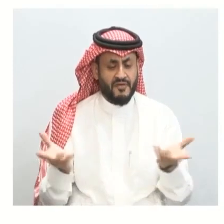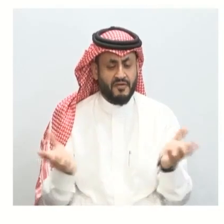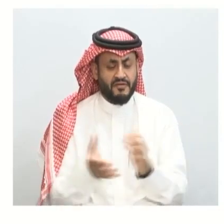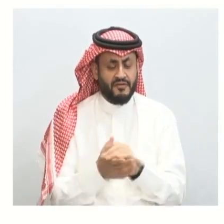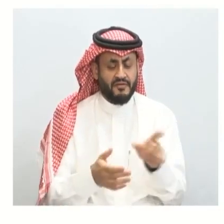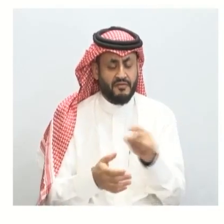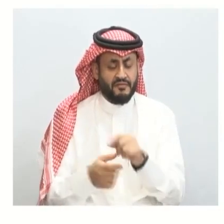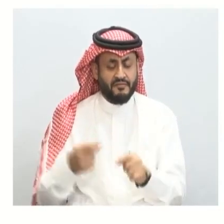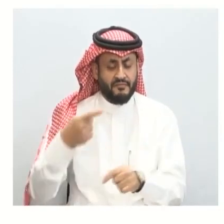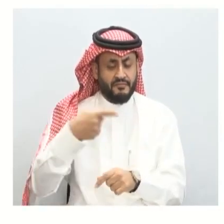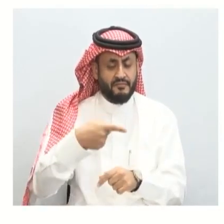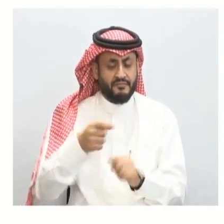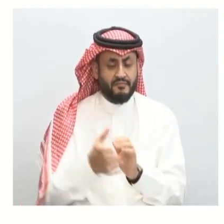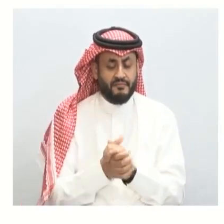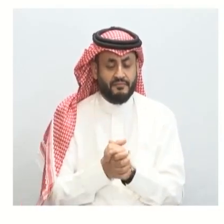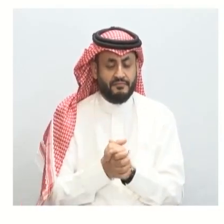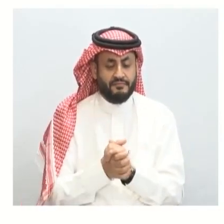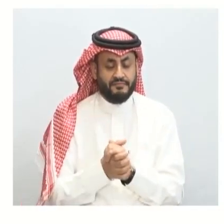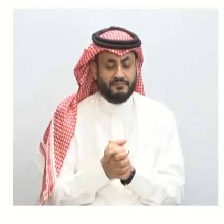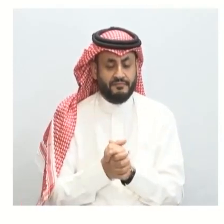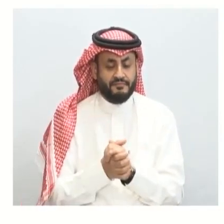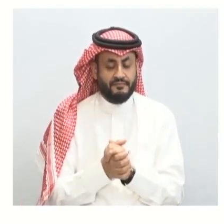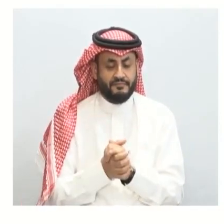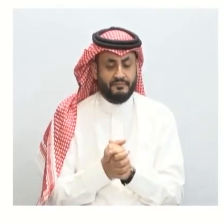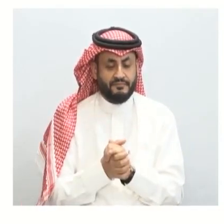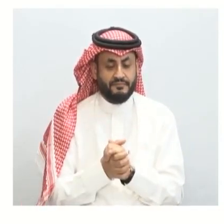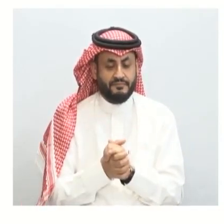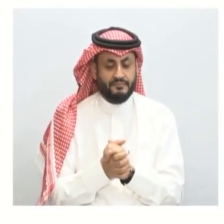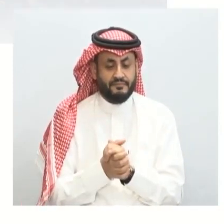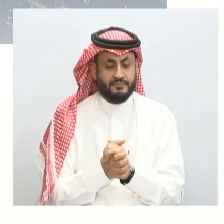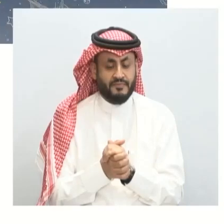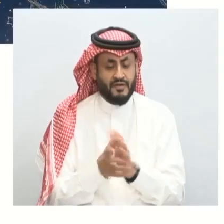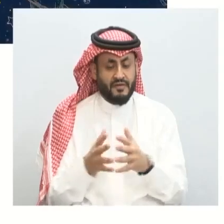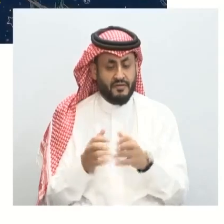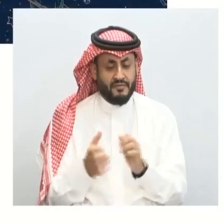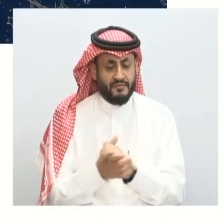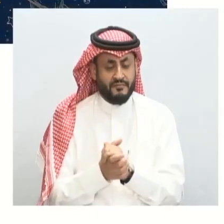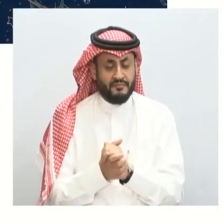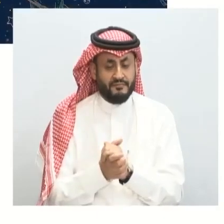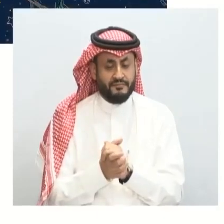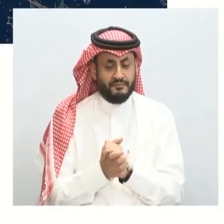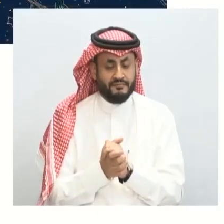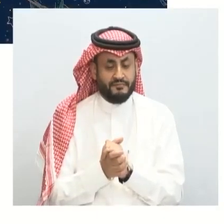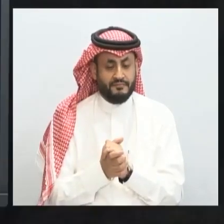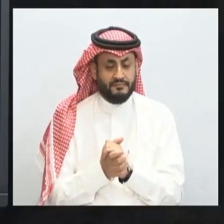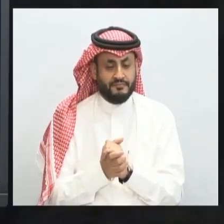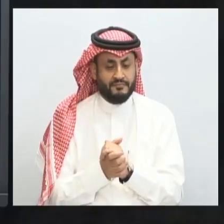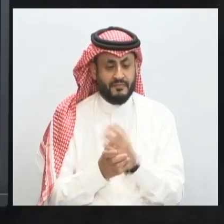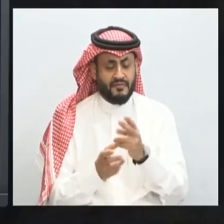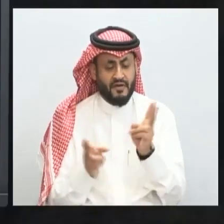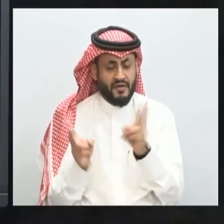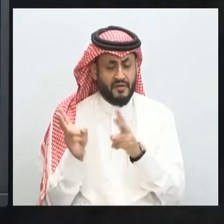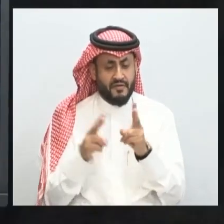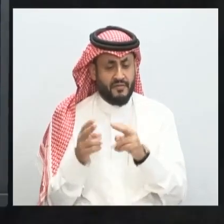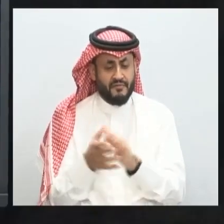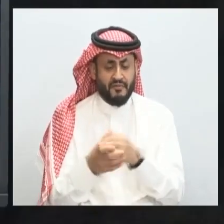have here, G, enormous. Now, these are the words that we have in the reading. You do have the discussion that you